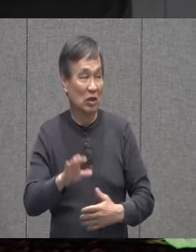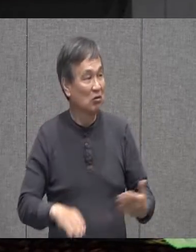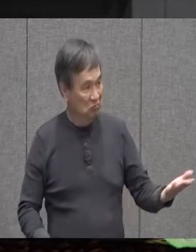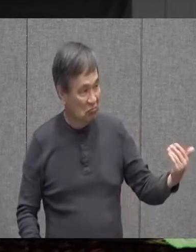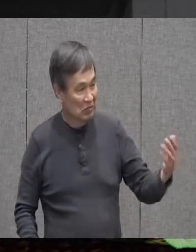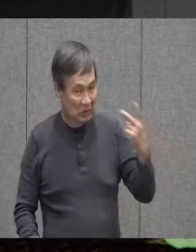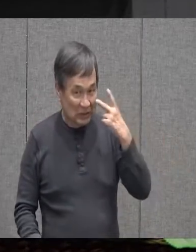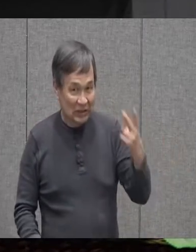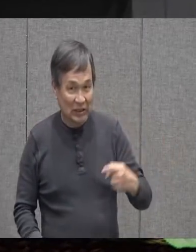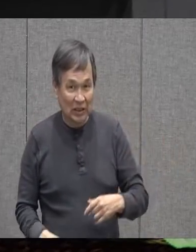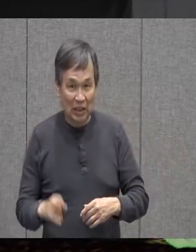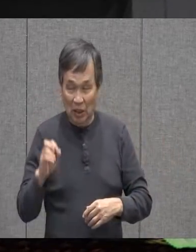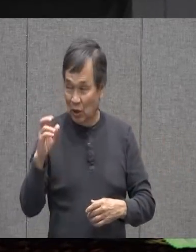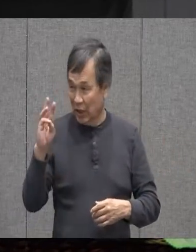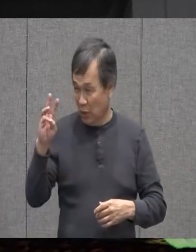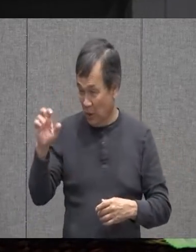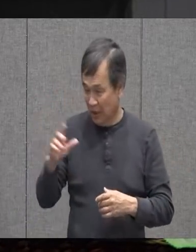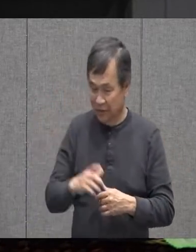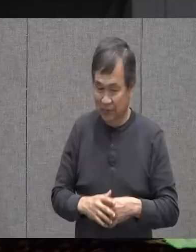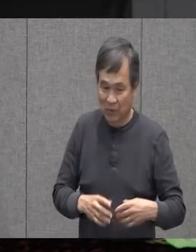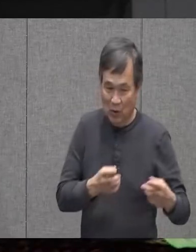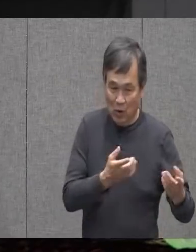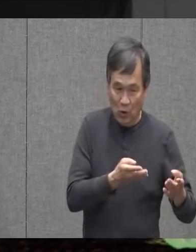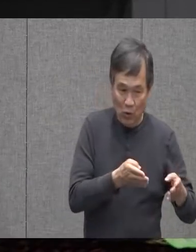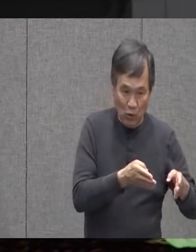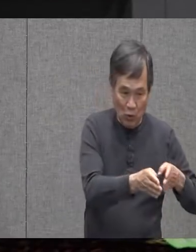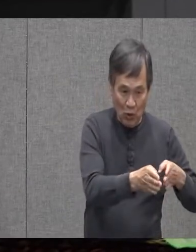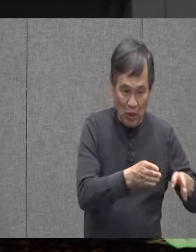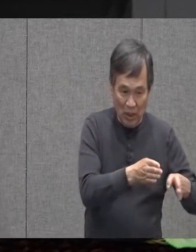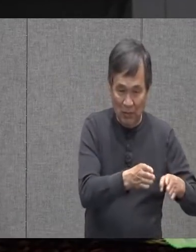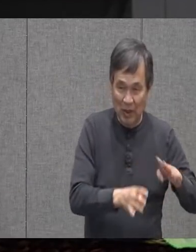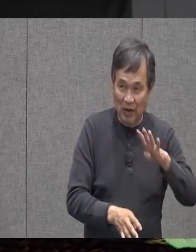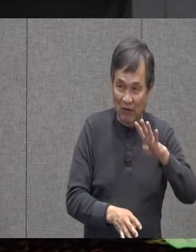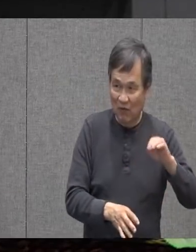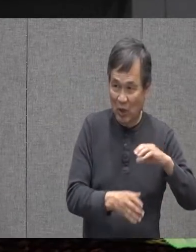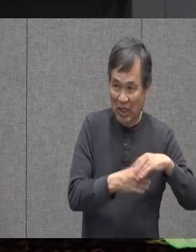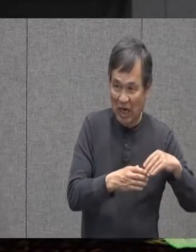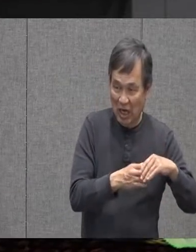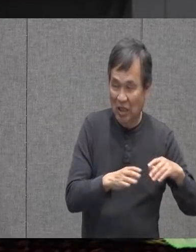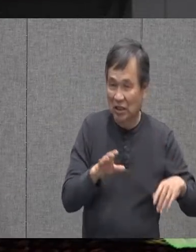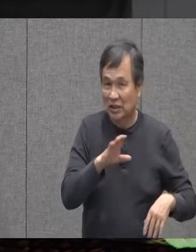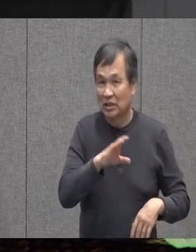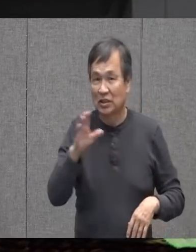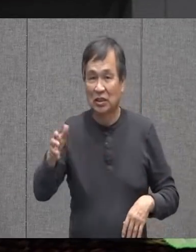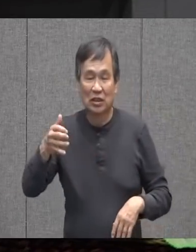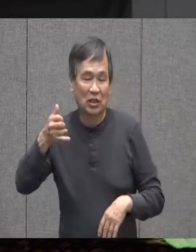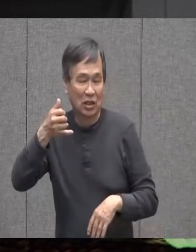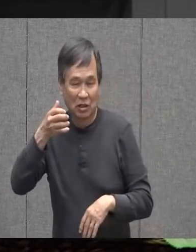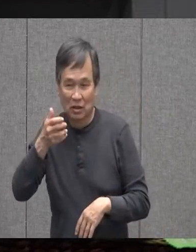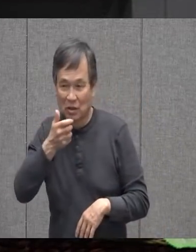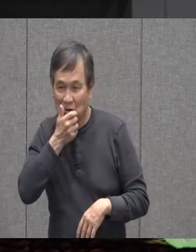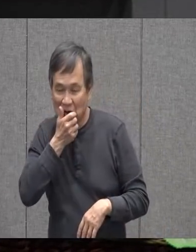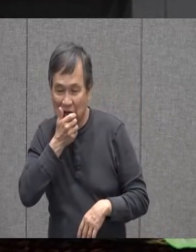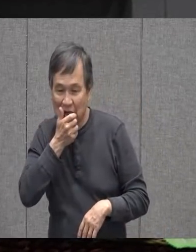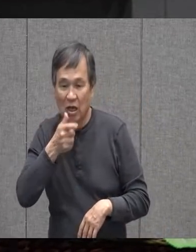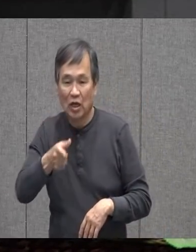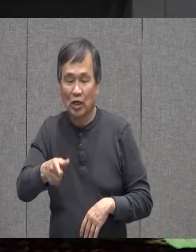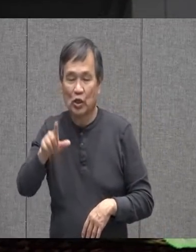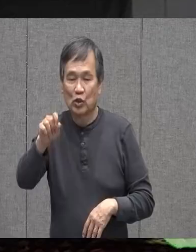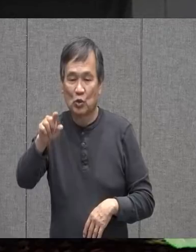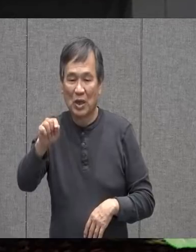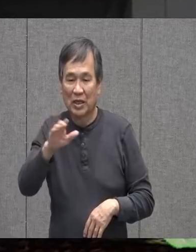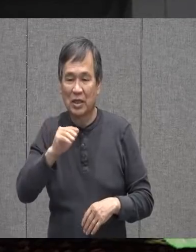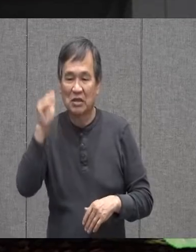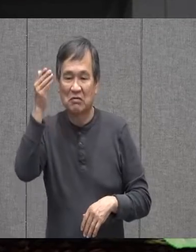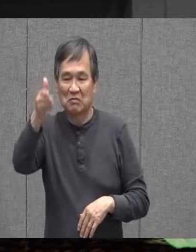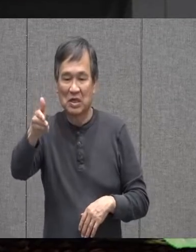says. Well, rollerblades, almost $40. Walkie-talkies, just over 20. That